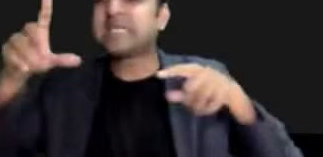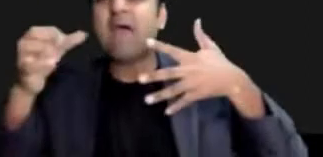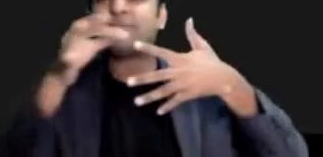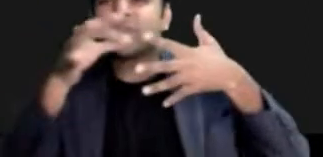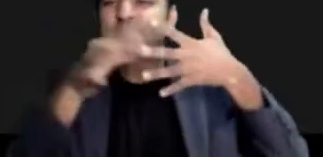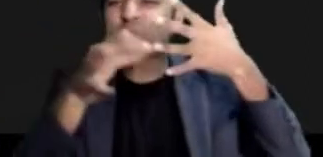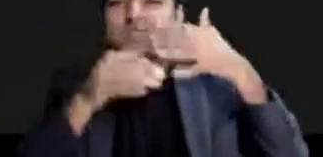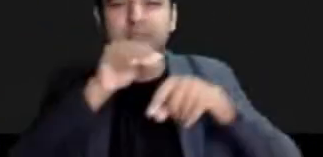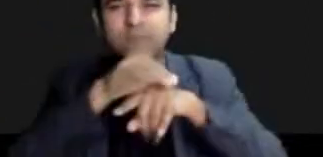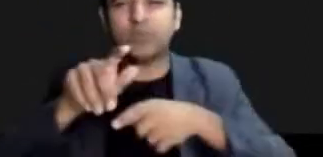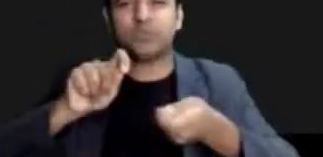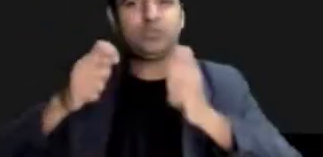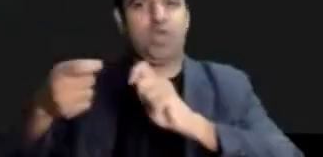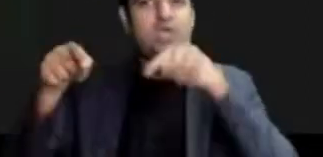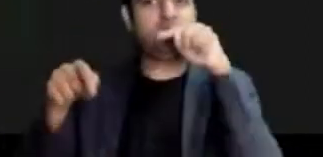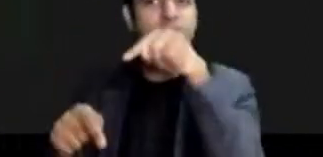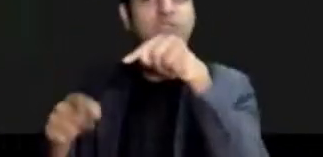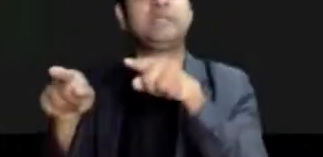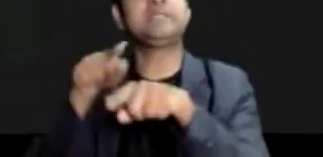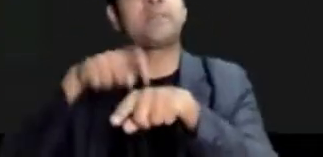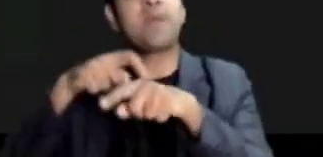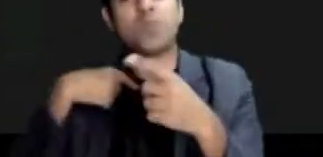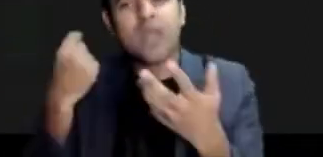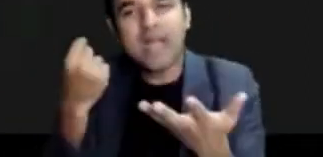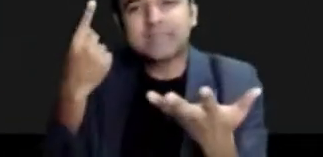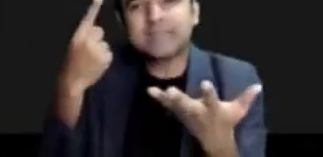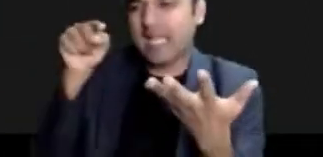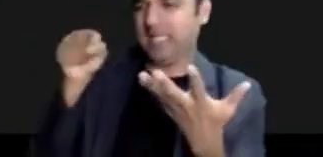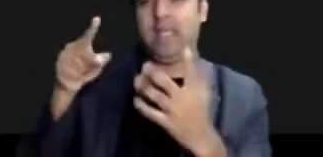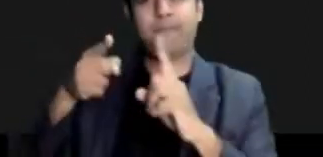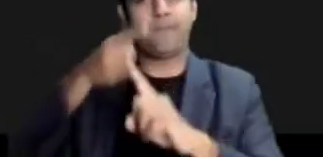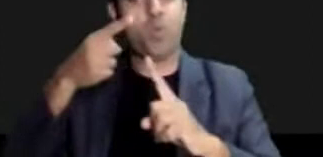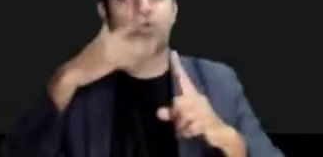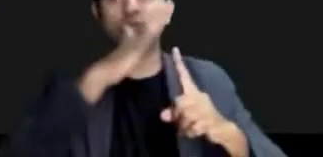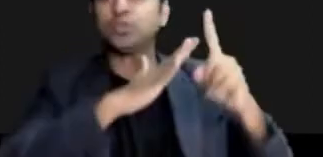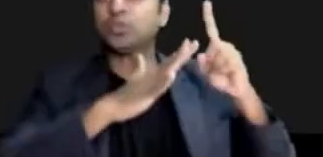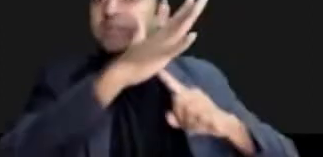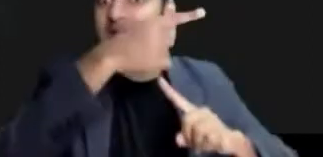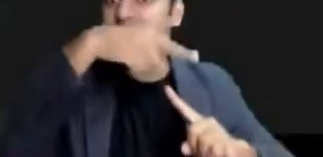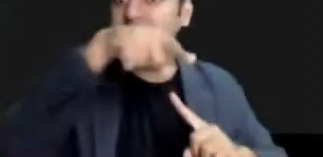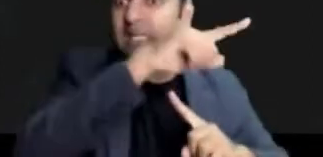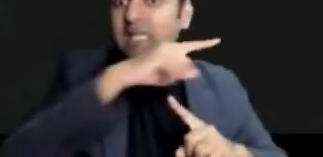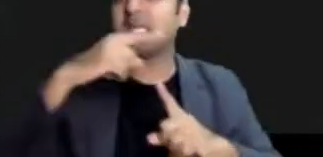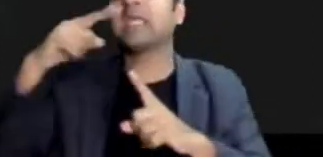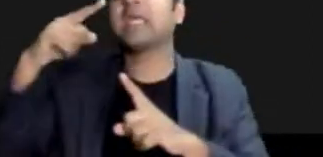So it is important, and the second goal of the midterm review is